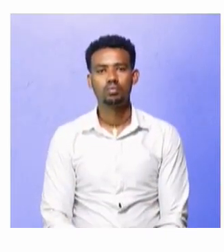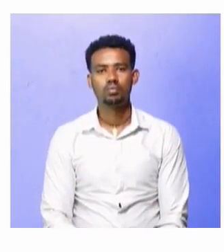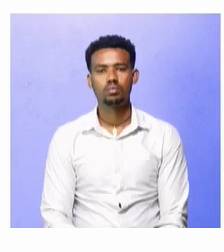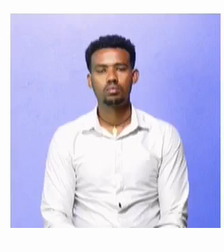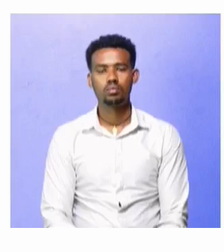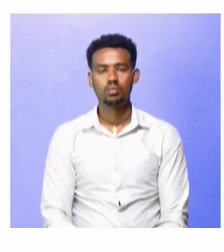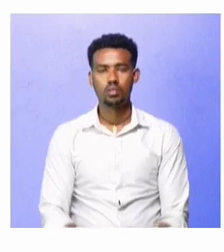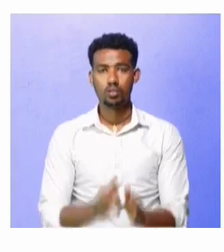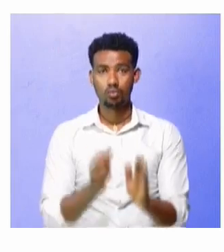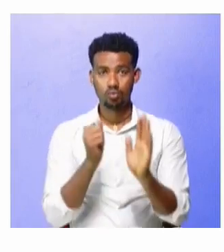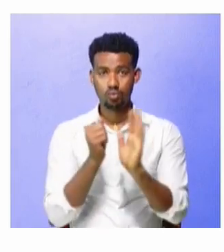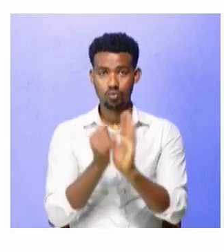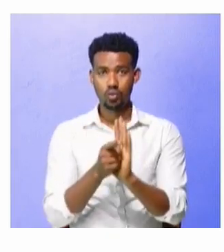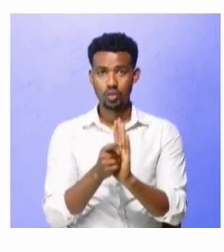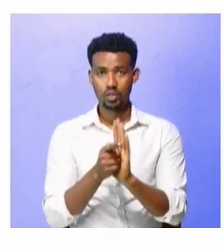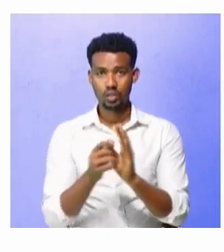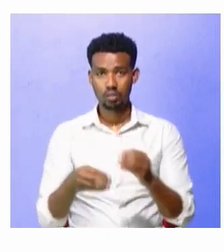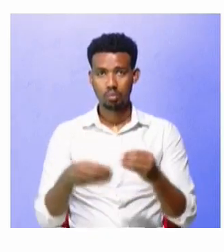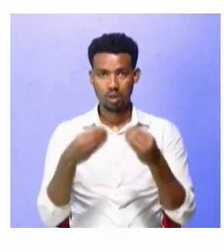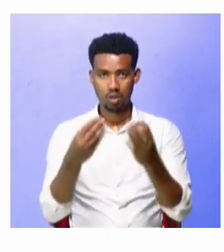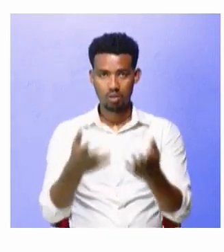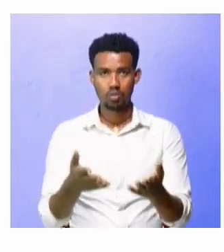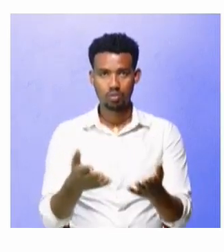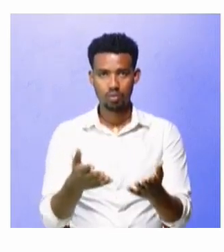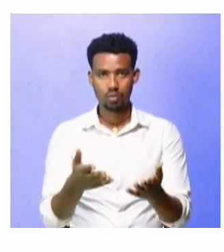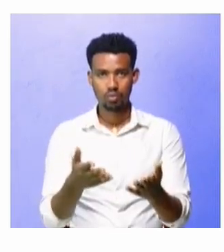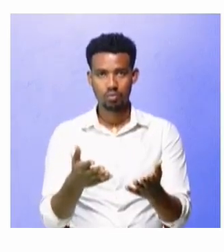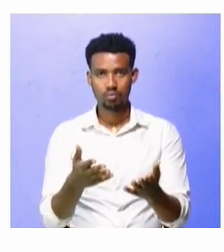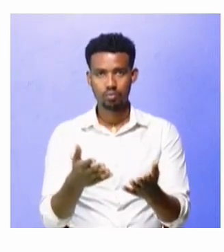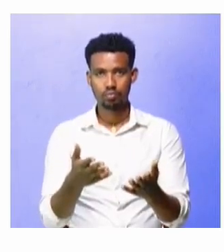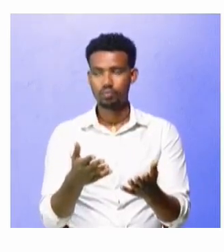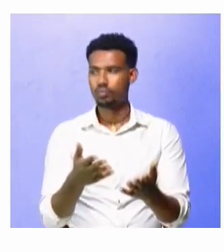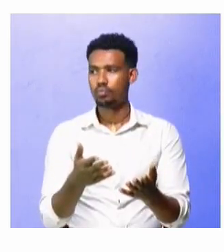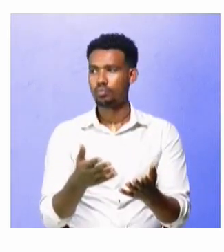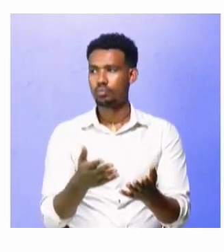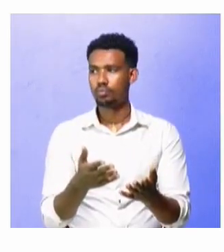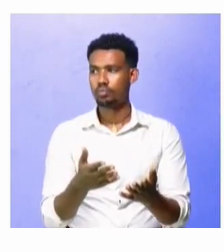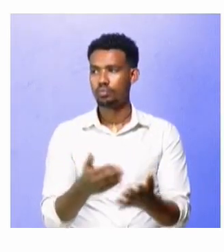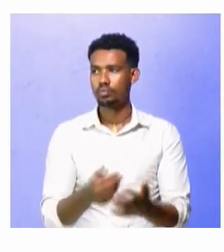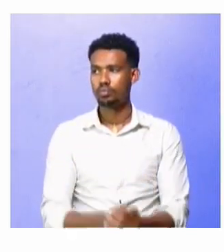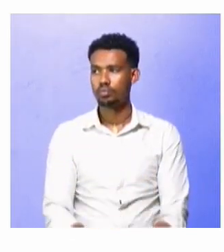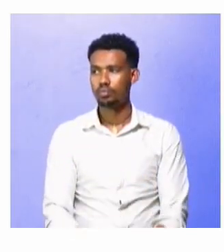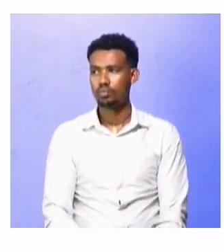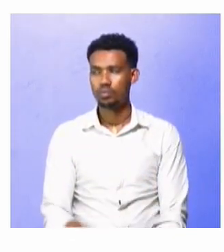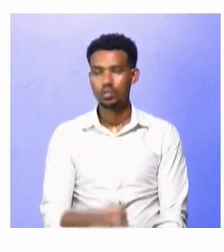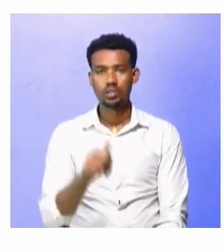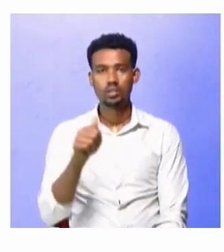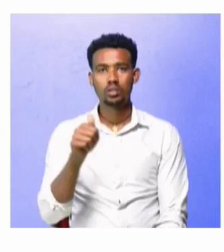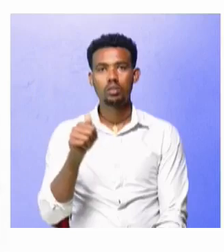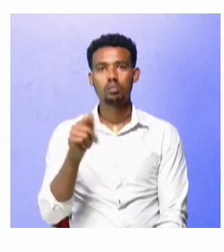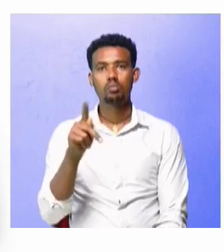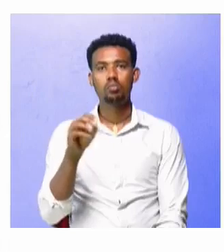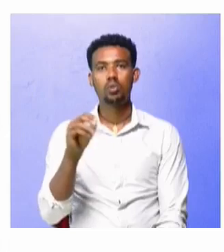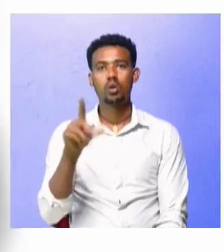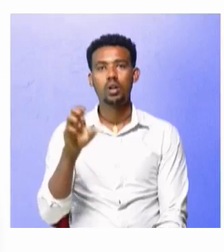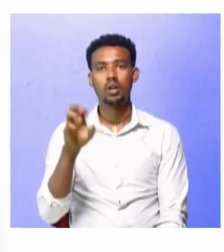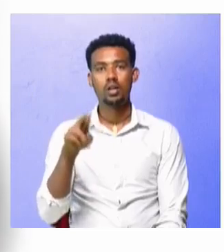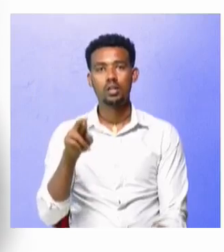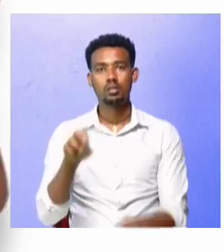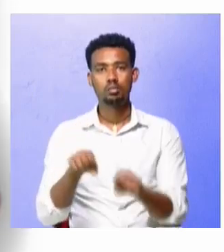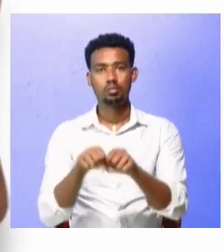Polar bears are